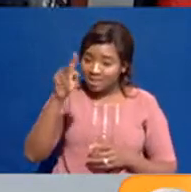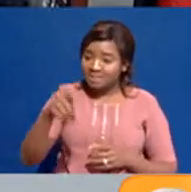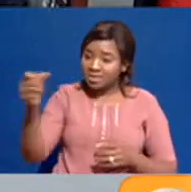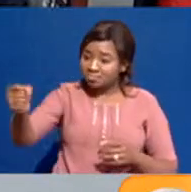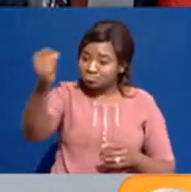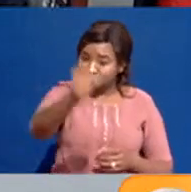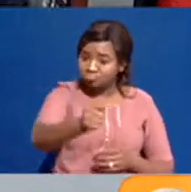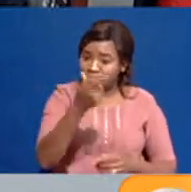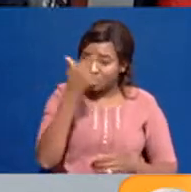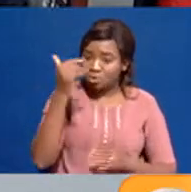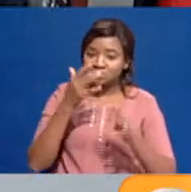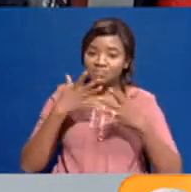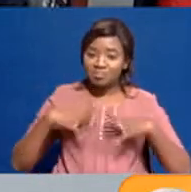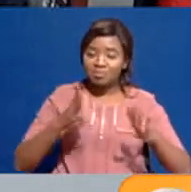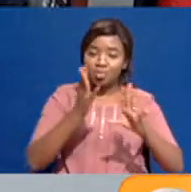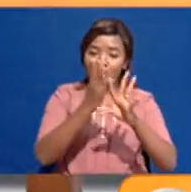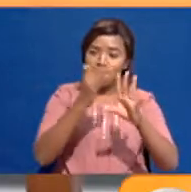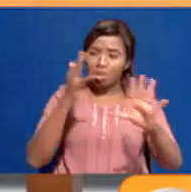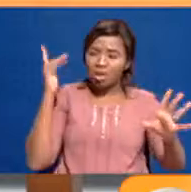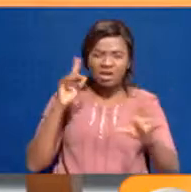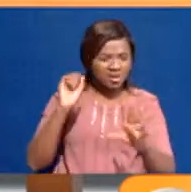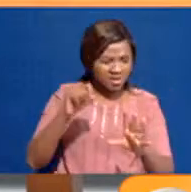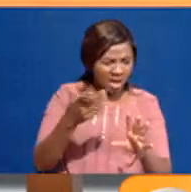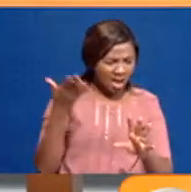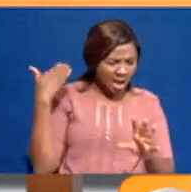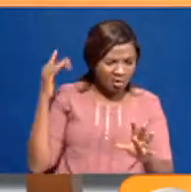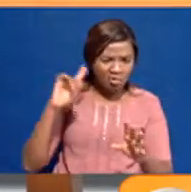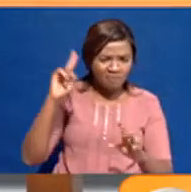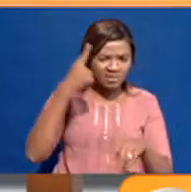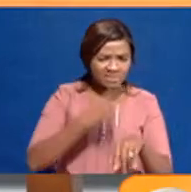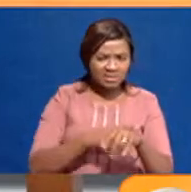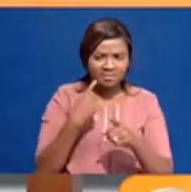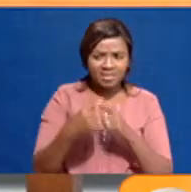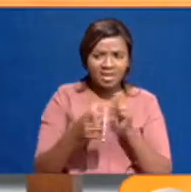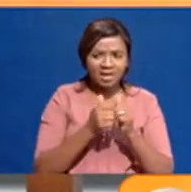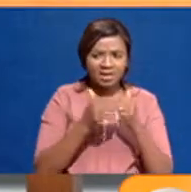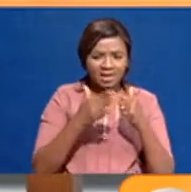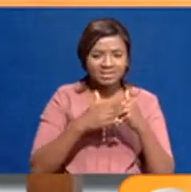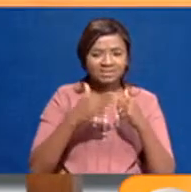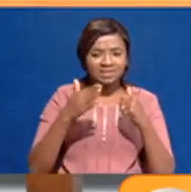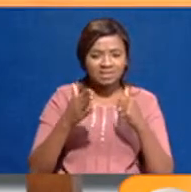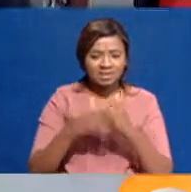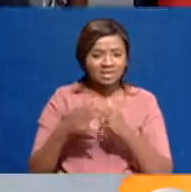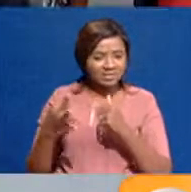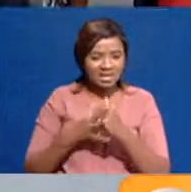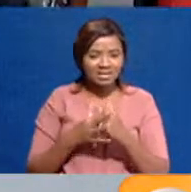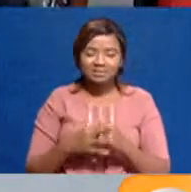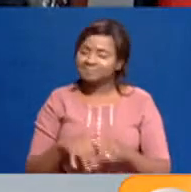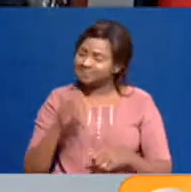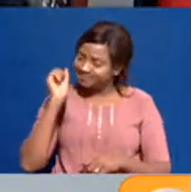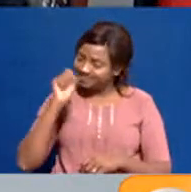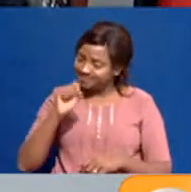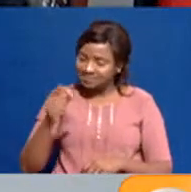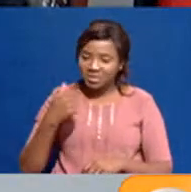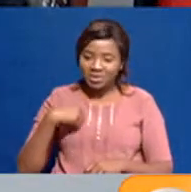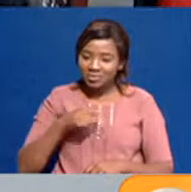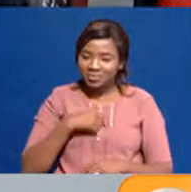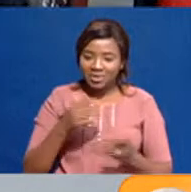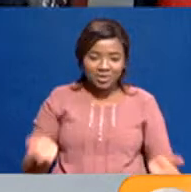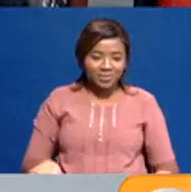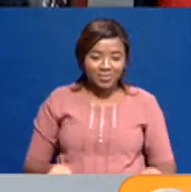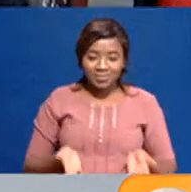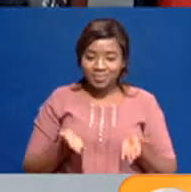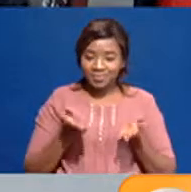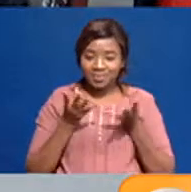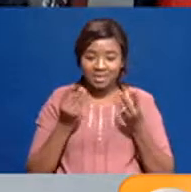Yes, first time in 1988. We've come a long way. Well, it has been